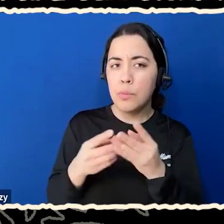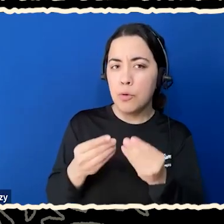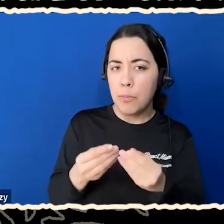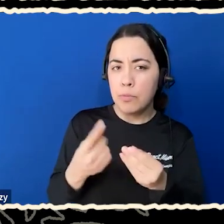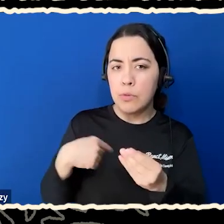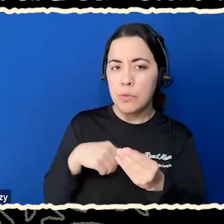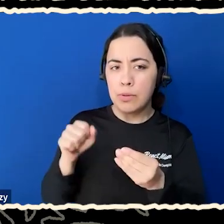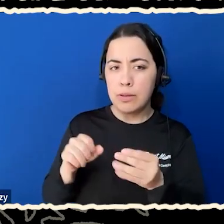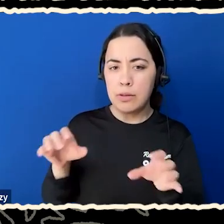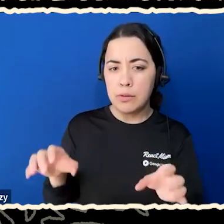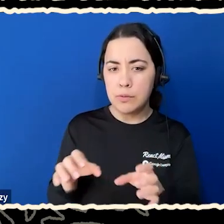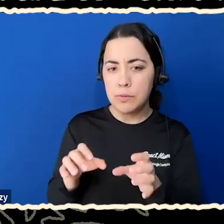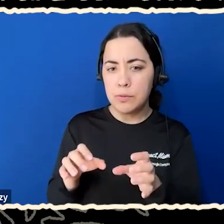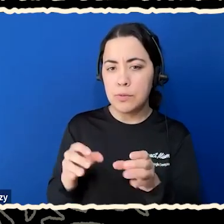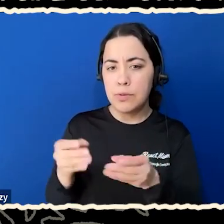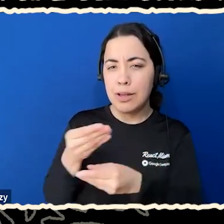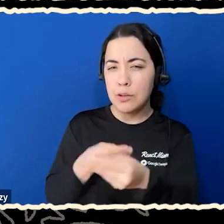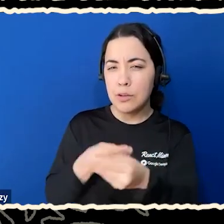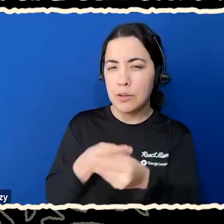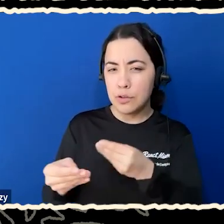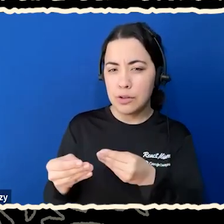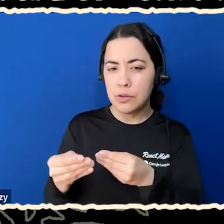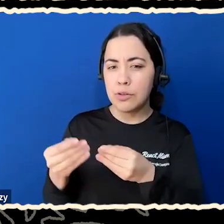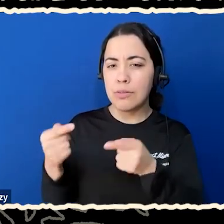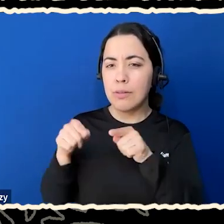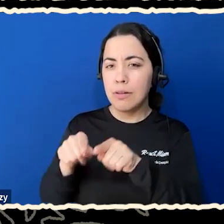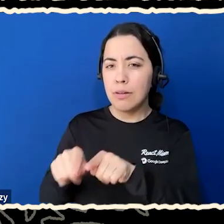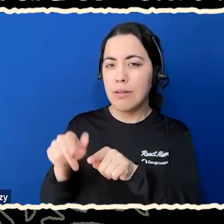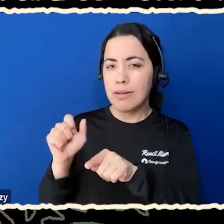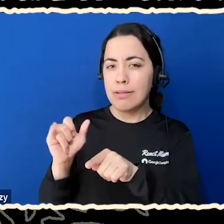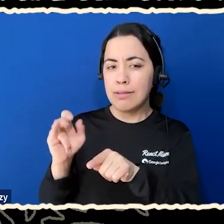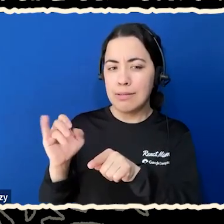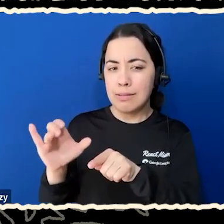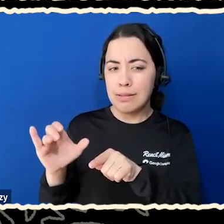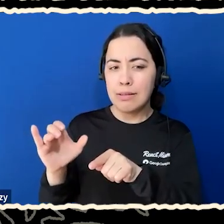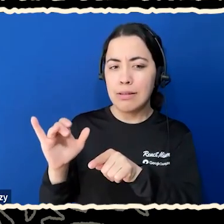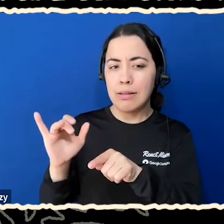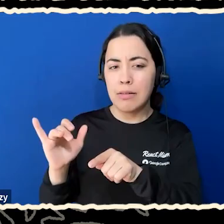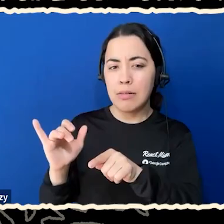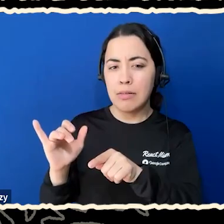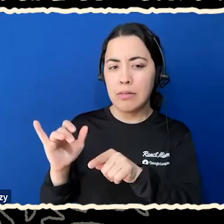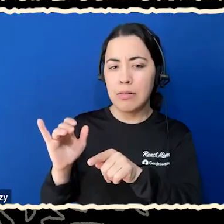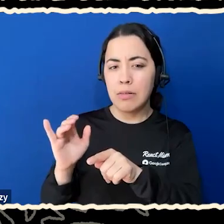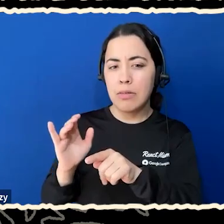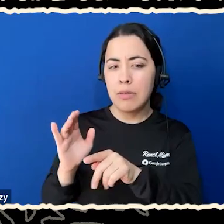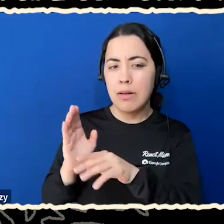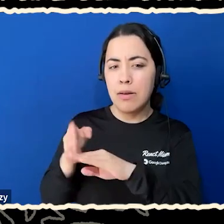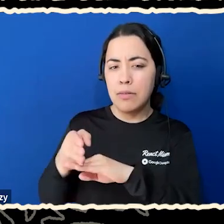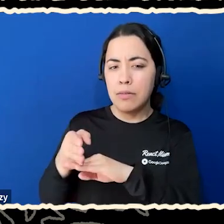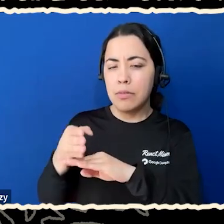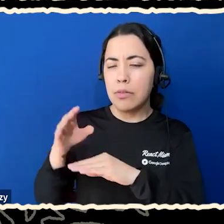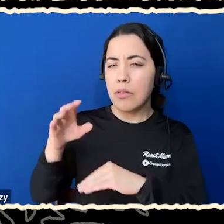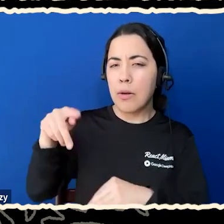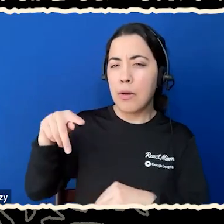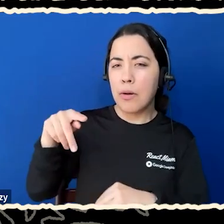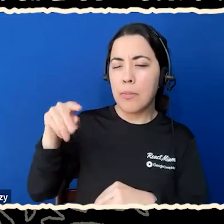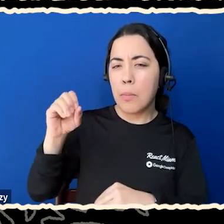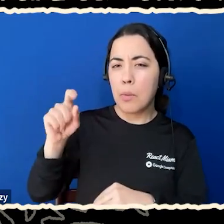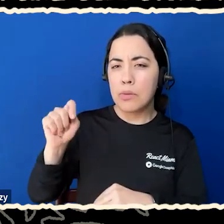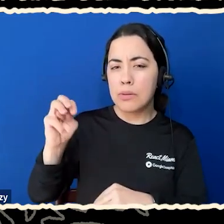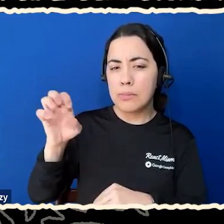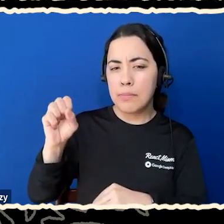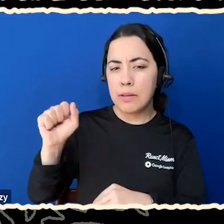do asynchronous data exchange over the post message-like API that we have iterated. And on the other hand, you have